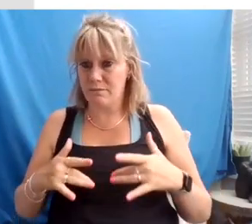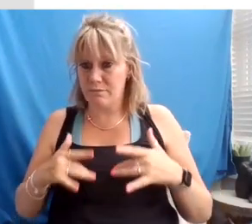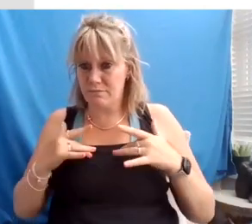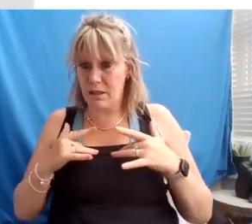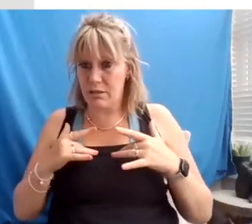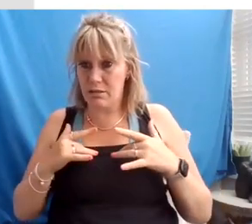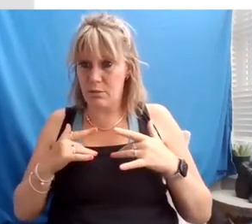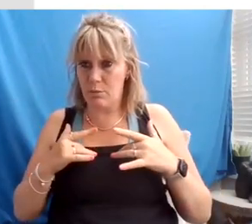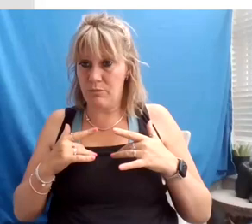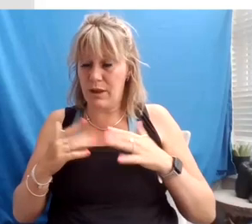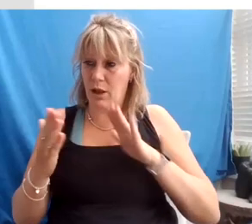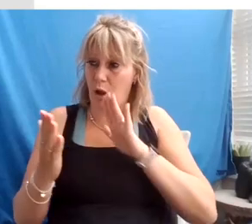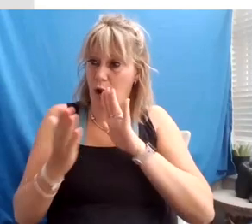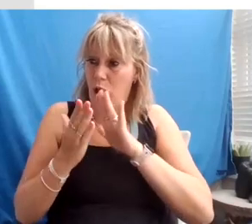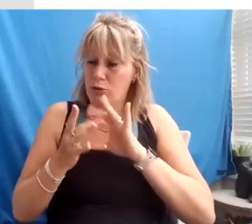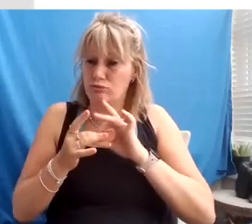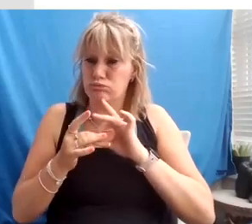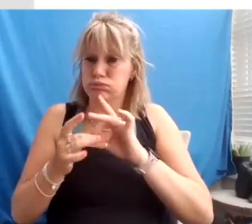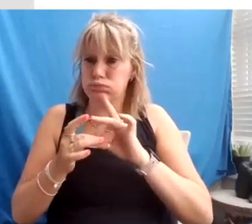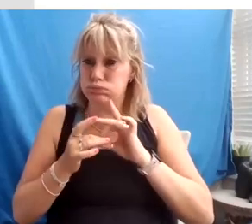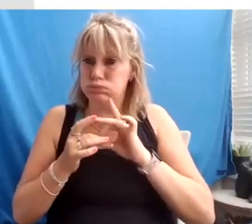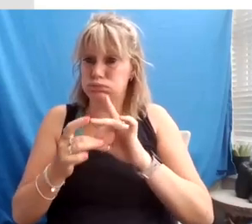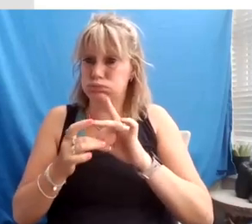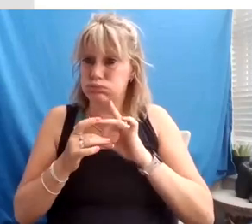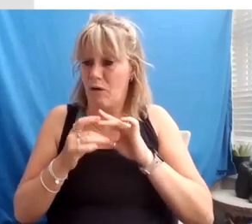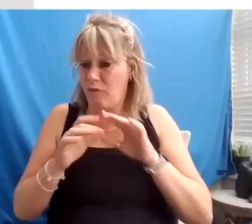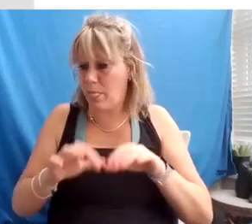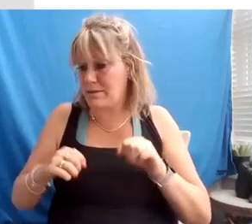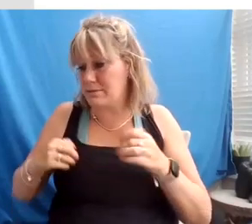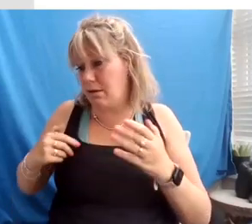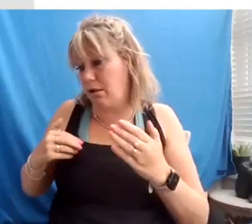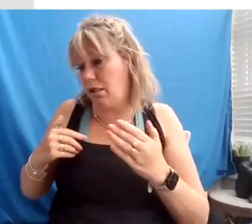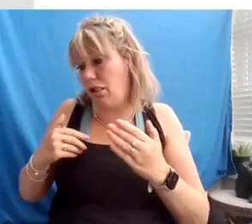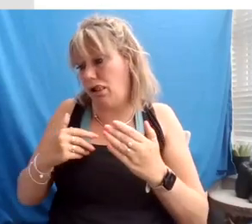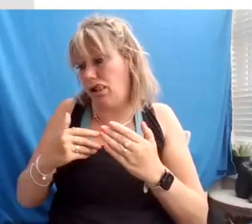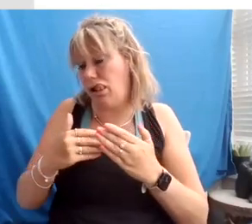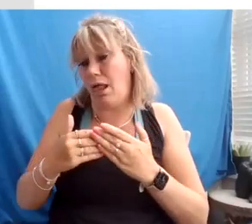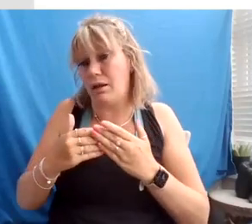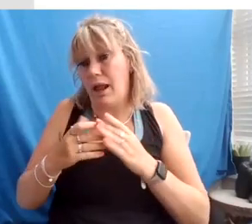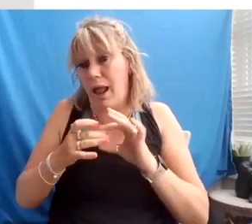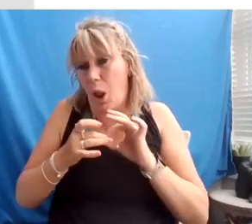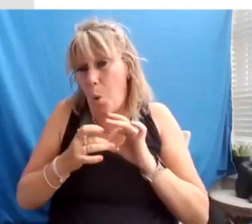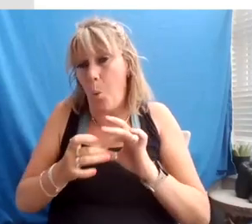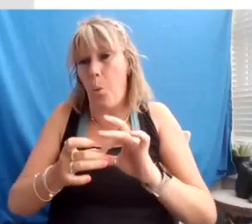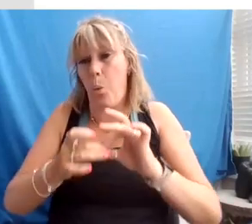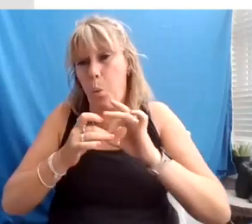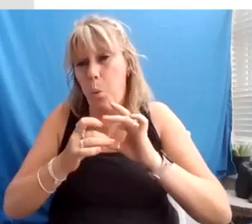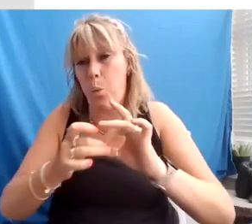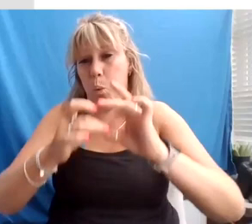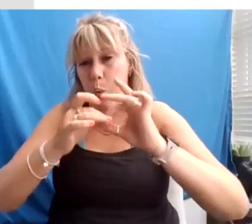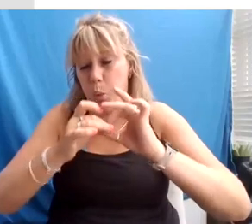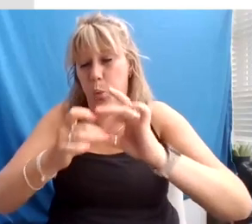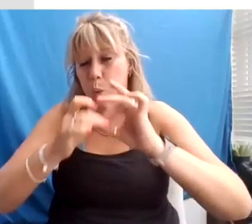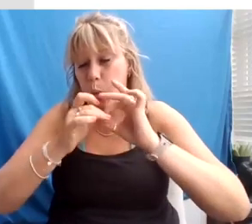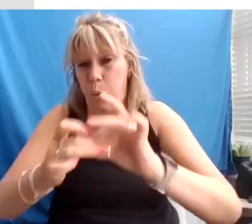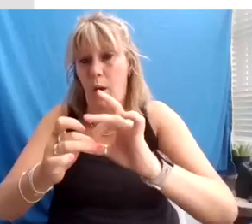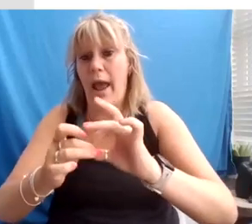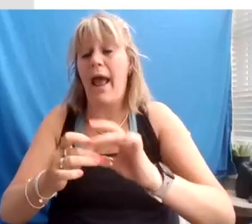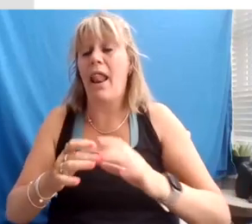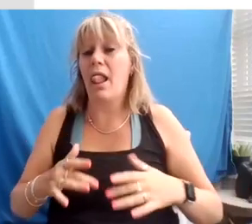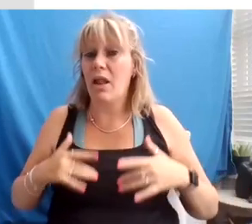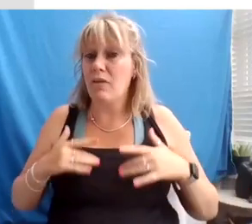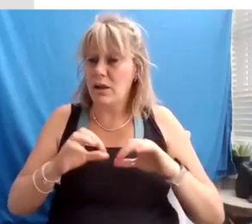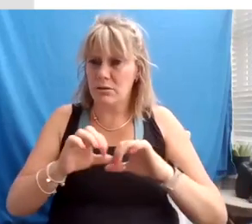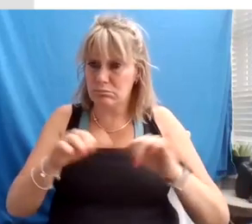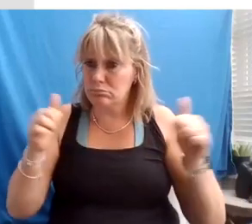we've had a close relationship with Rosetta from the start, and it's only got closer over the years. So it's been great to see some of the